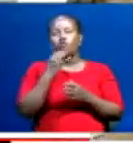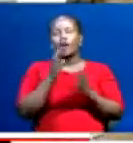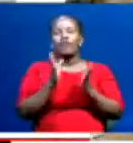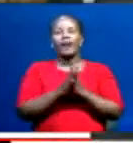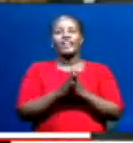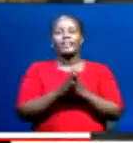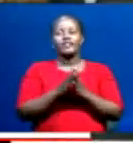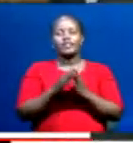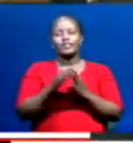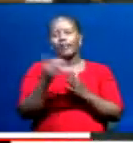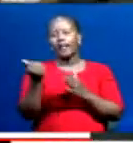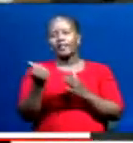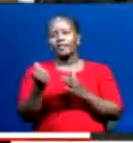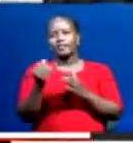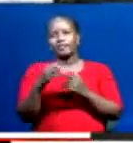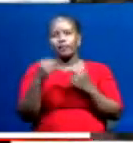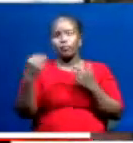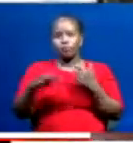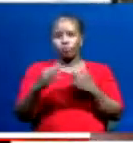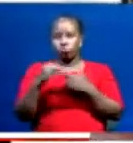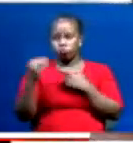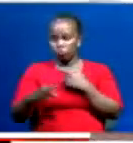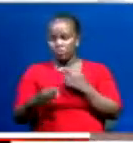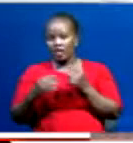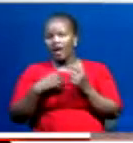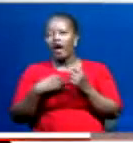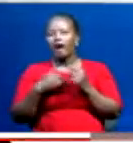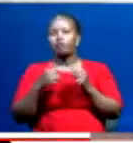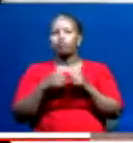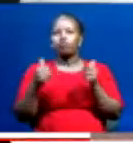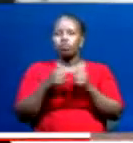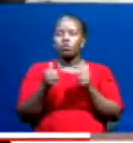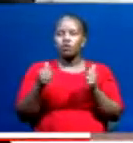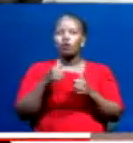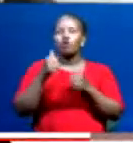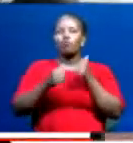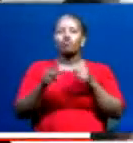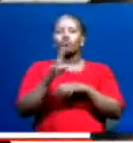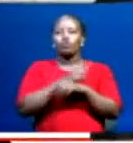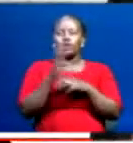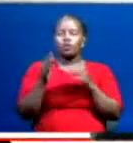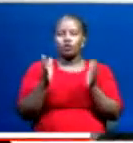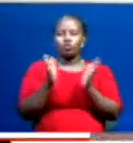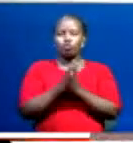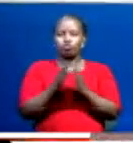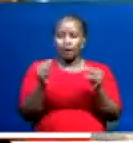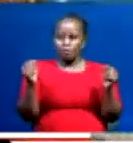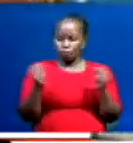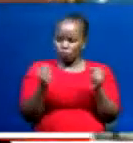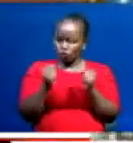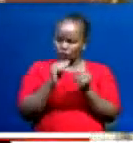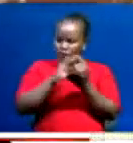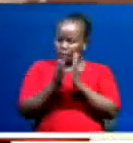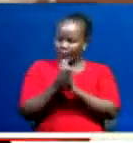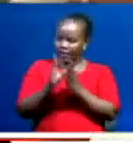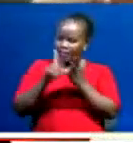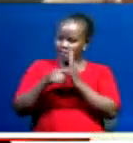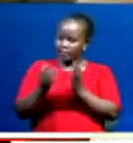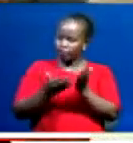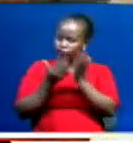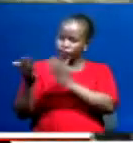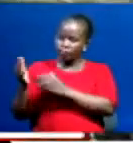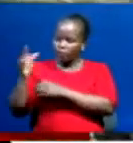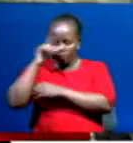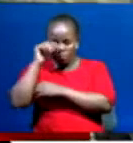have adopted a new transport mode where they will be transported via refrigerated railway containers to the port of Mombasa for